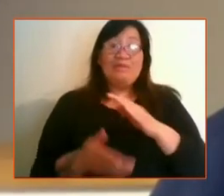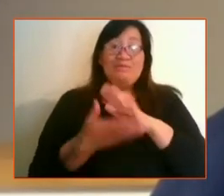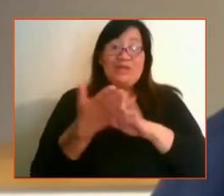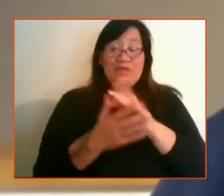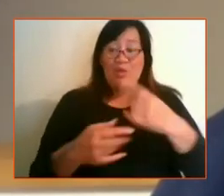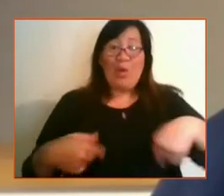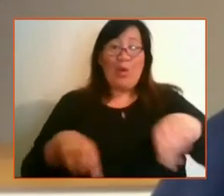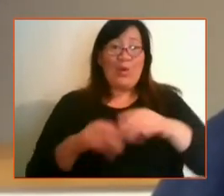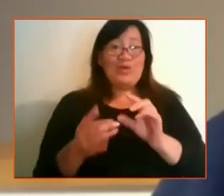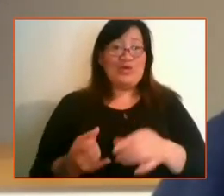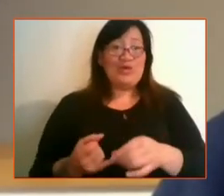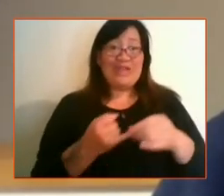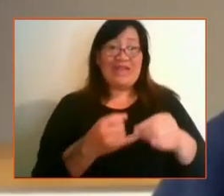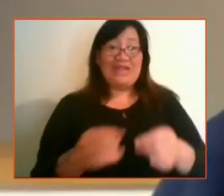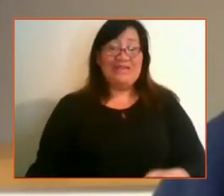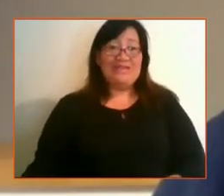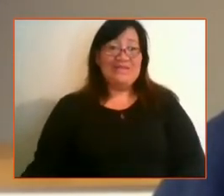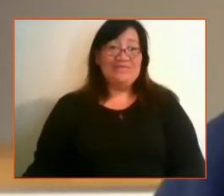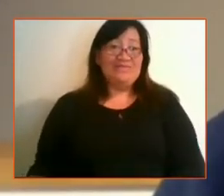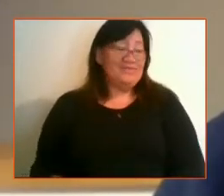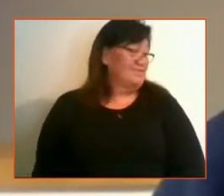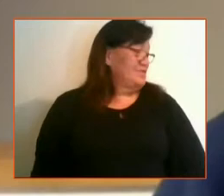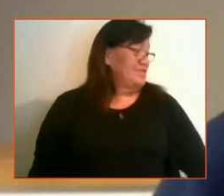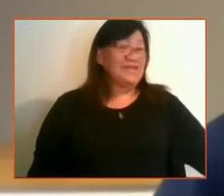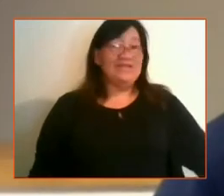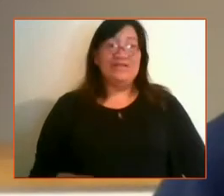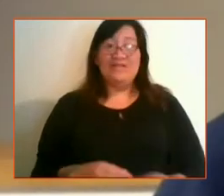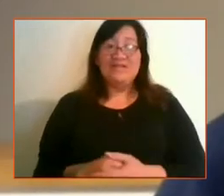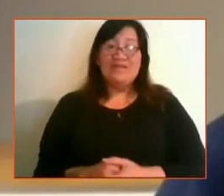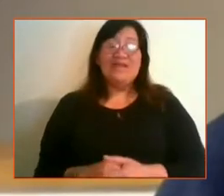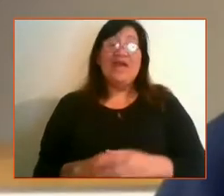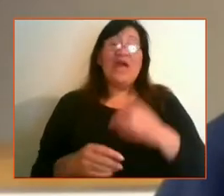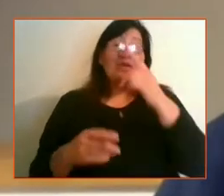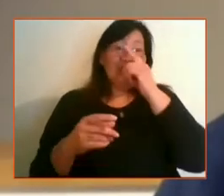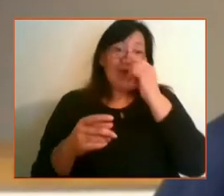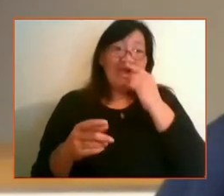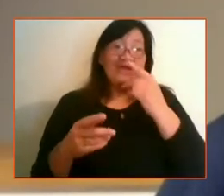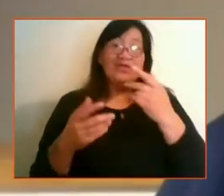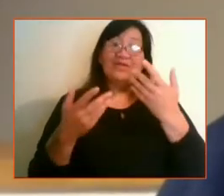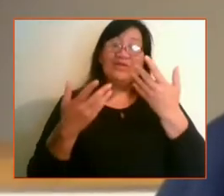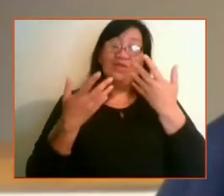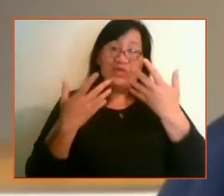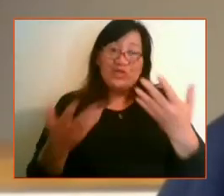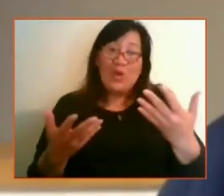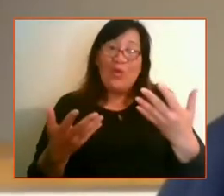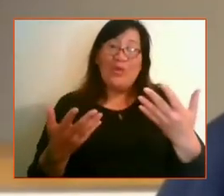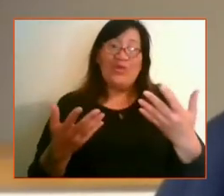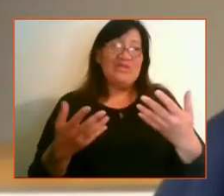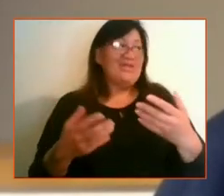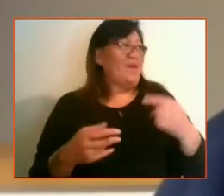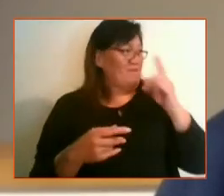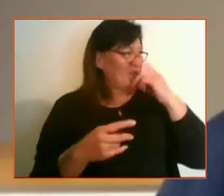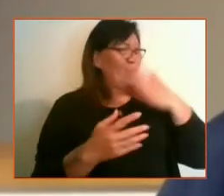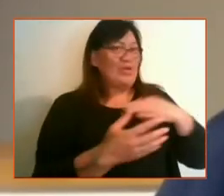unique, and that we are a place that people want to come and visit and see,